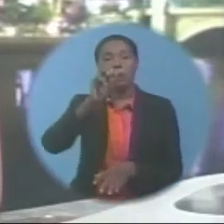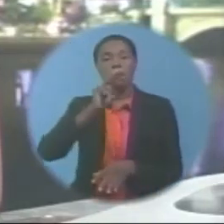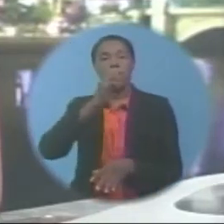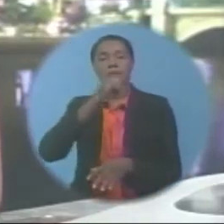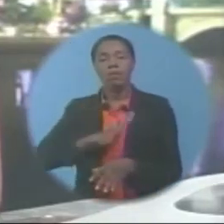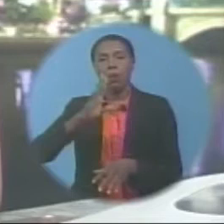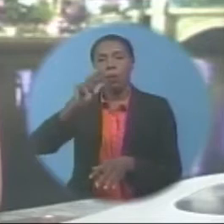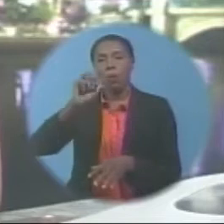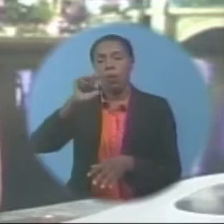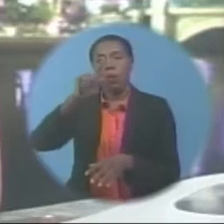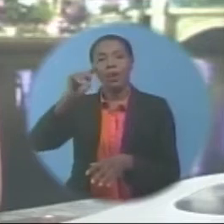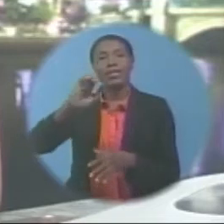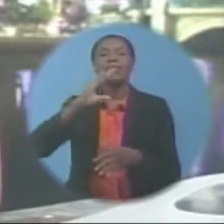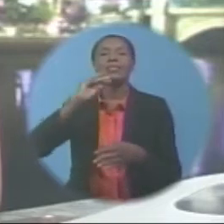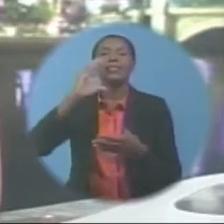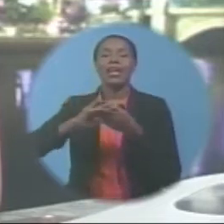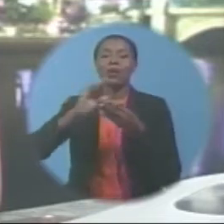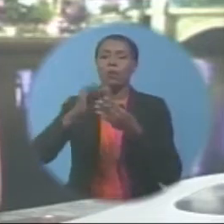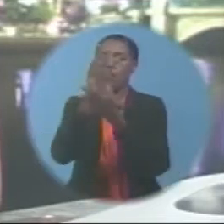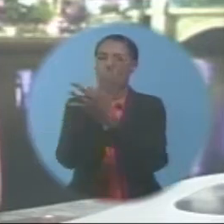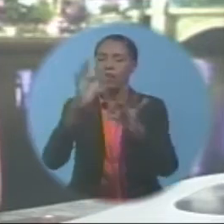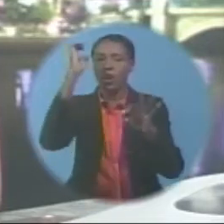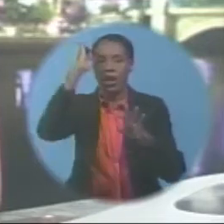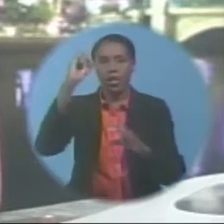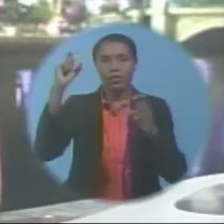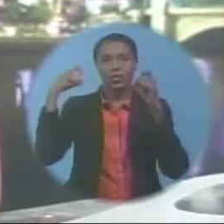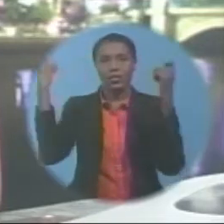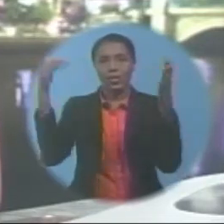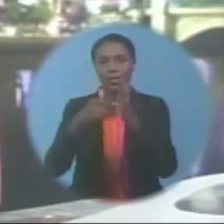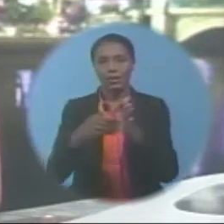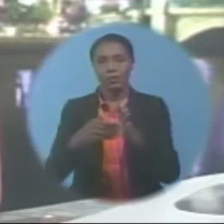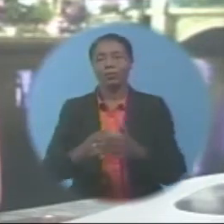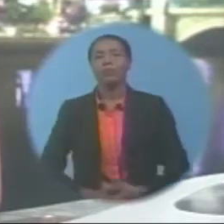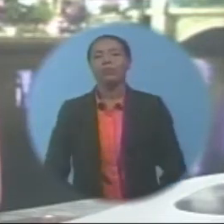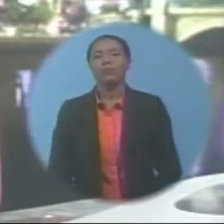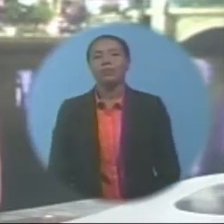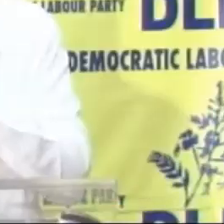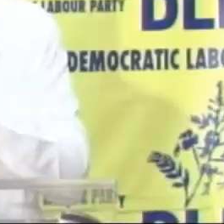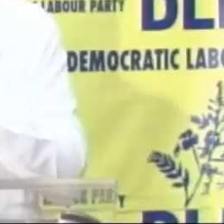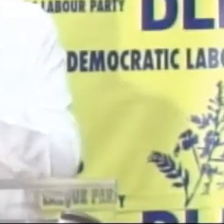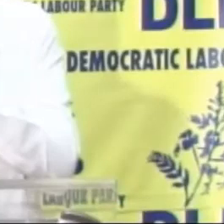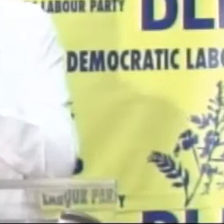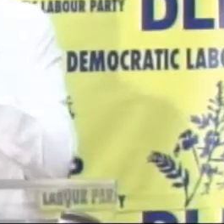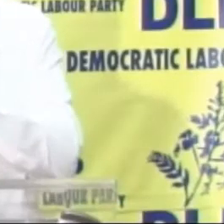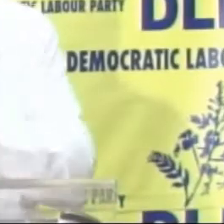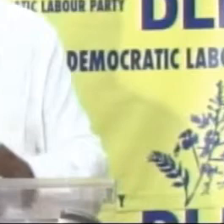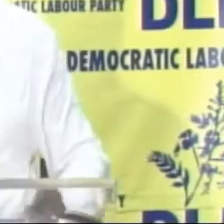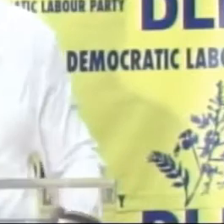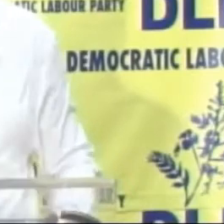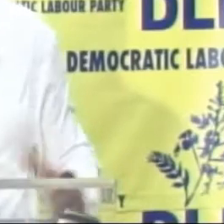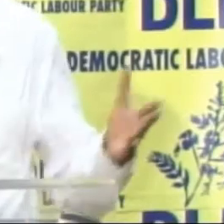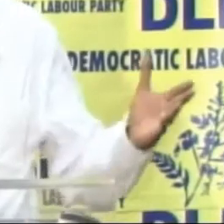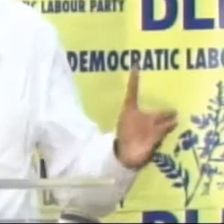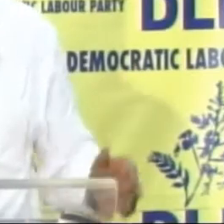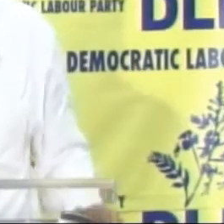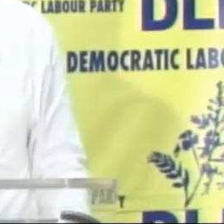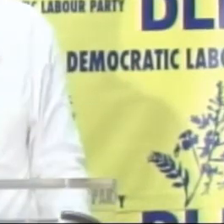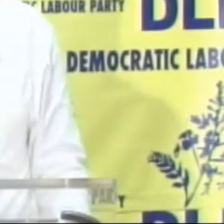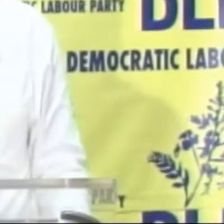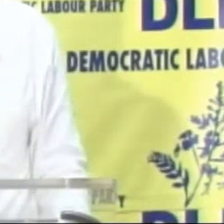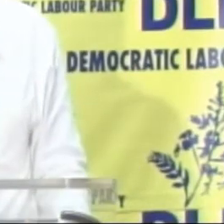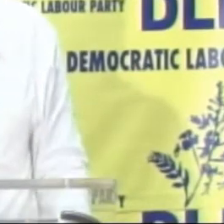election, the Prime Minister is defending the DLP's position. If going to any tertiary institution was